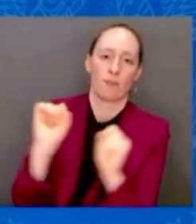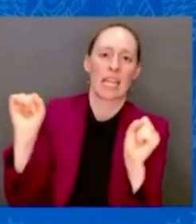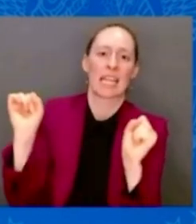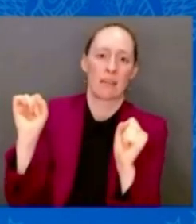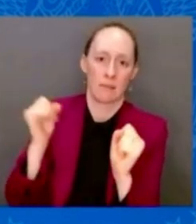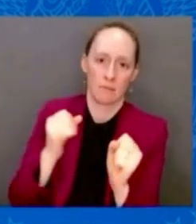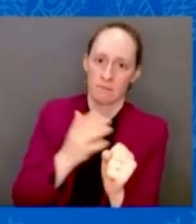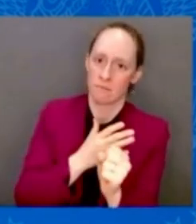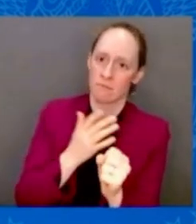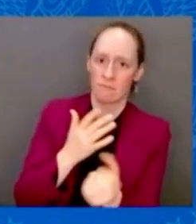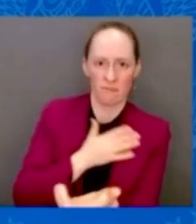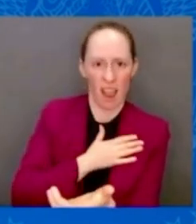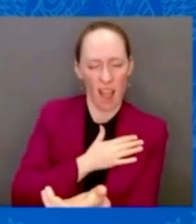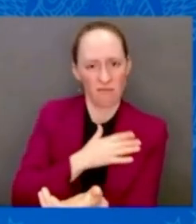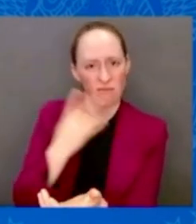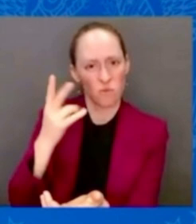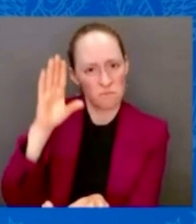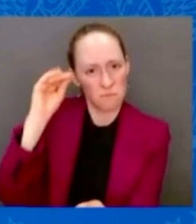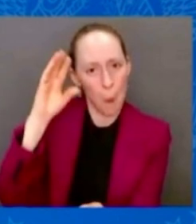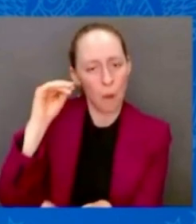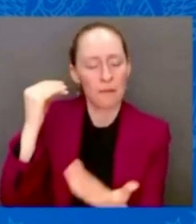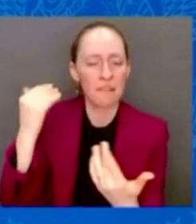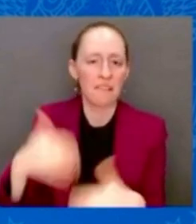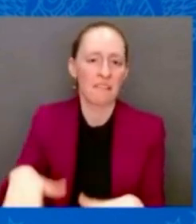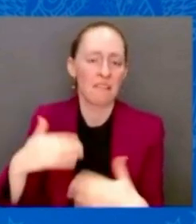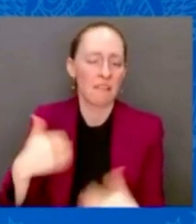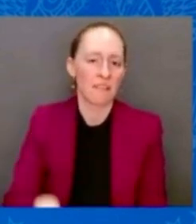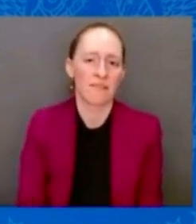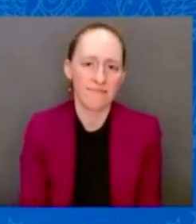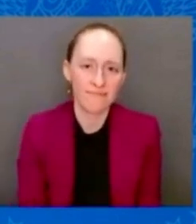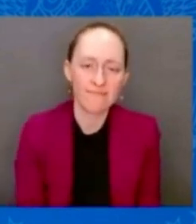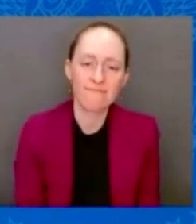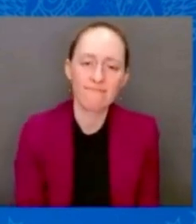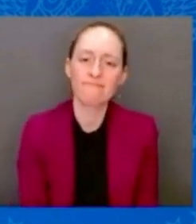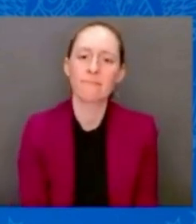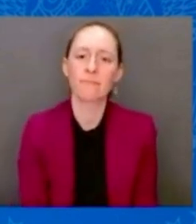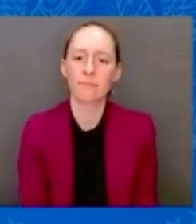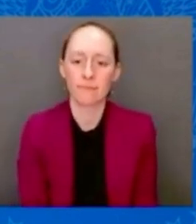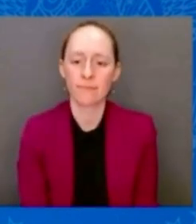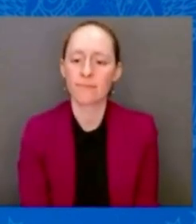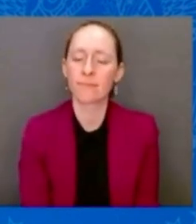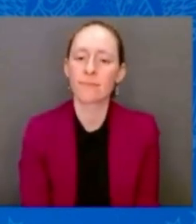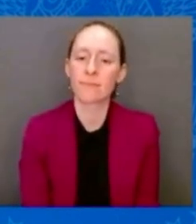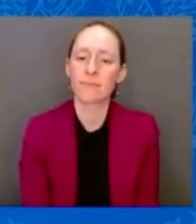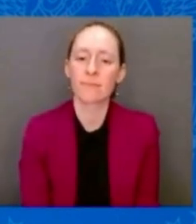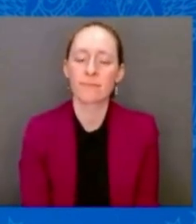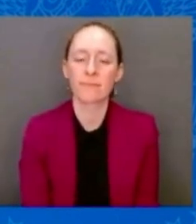had done, lightning struck in a pond behind my house, went up underneath the conduit,